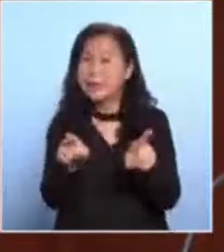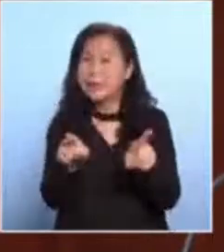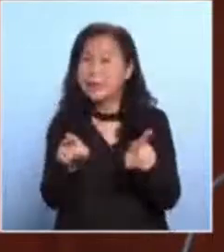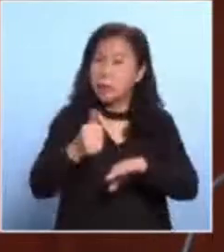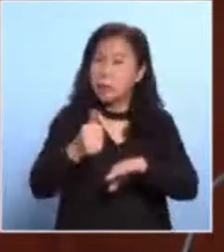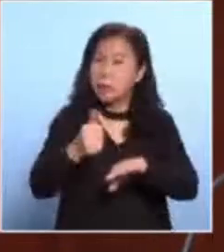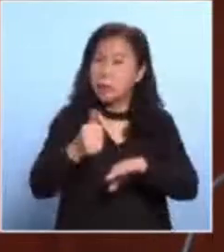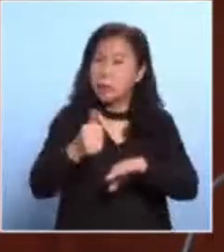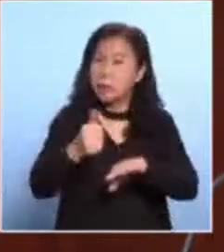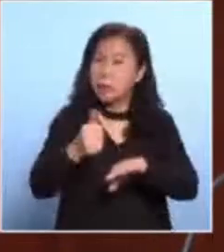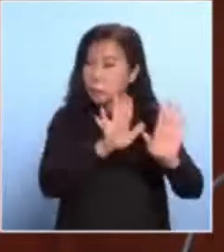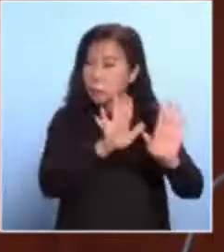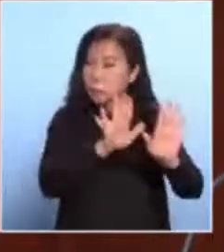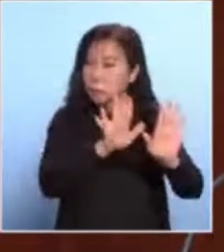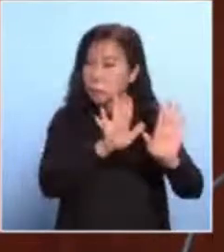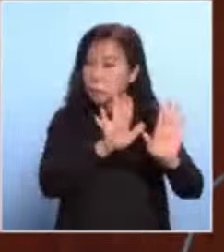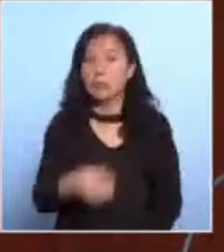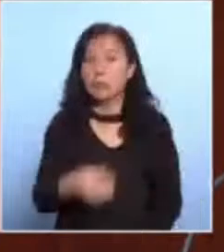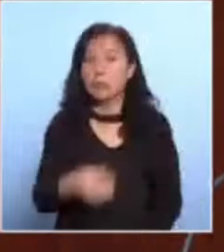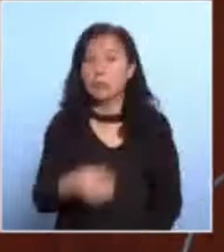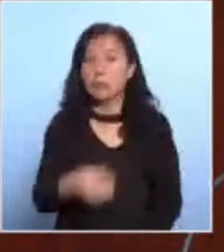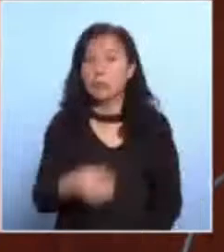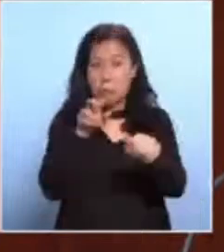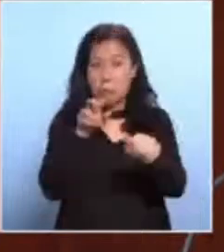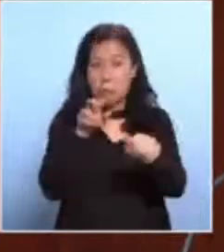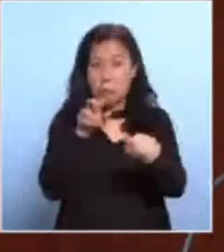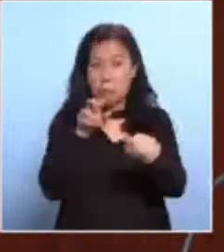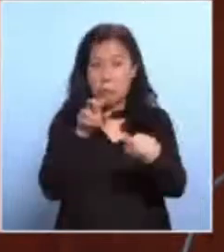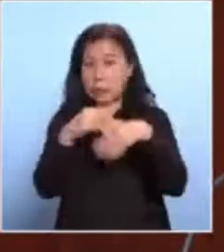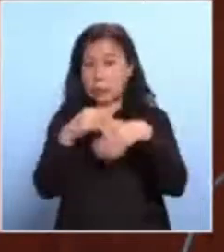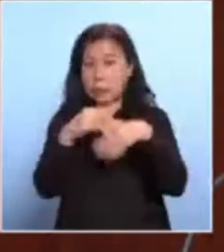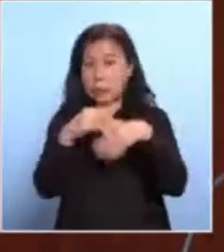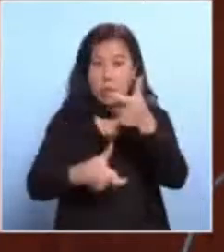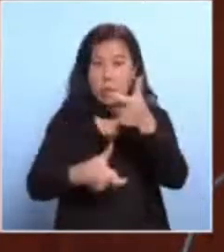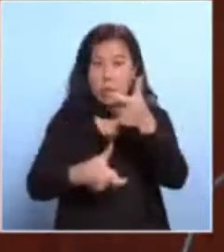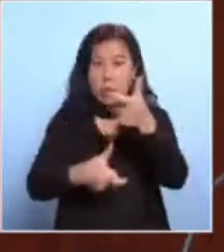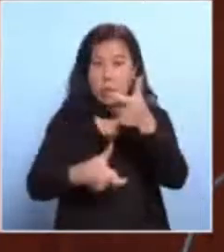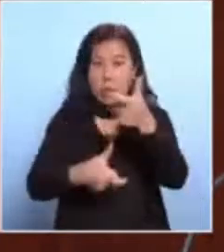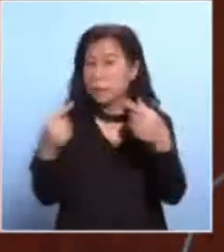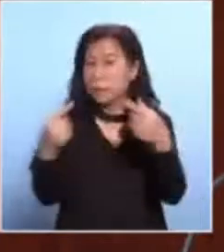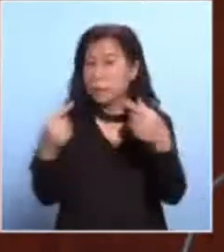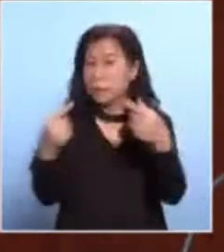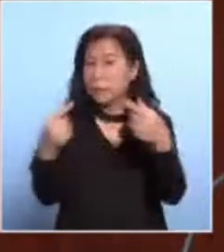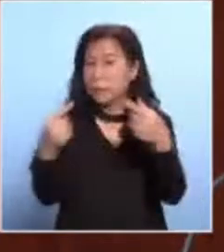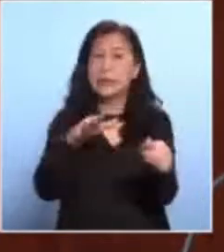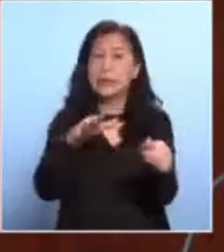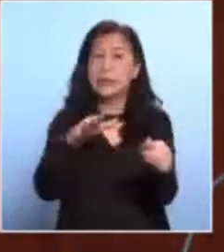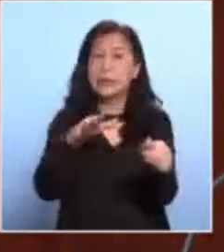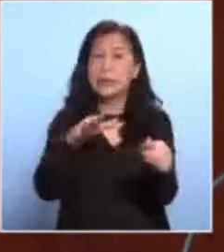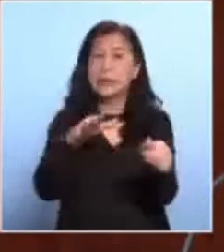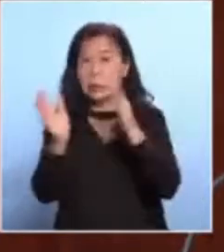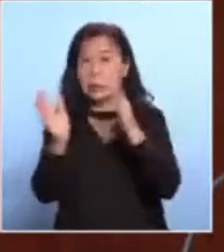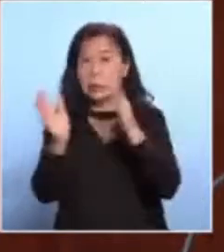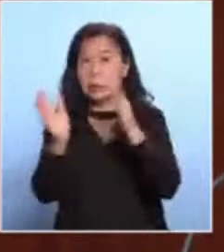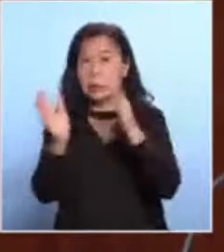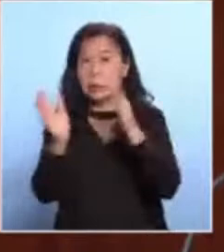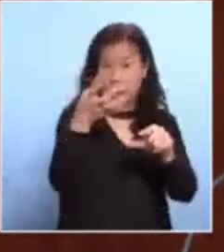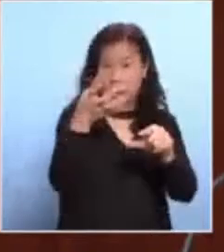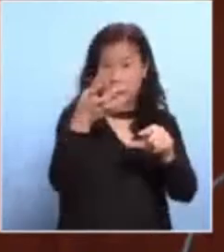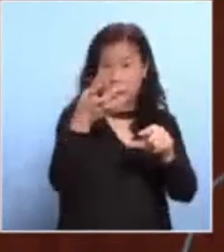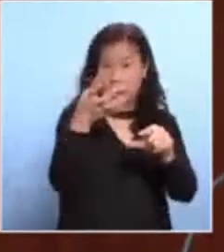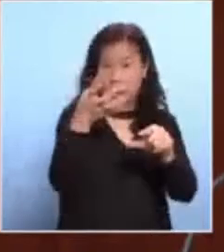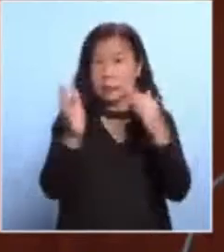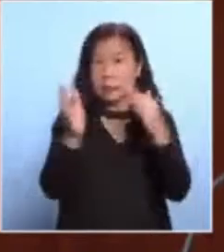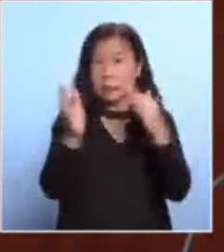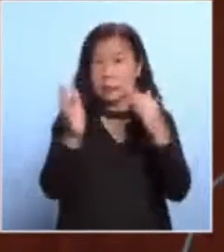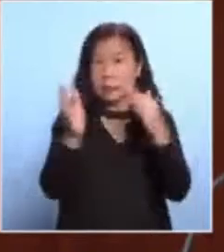The commercial data interchange of the Hong Kong Monetary Authority provides enterprises, especially SMEs and banks,